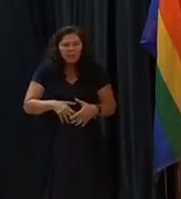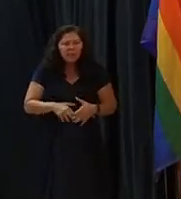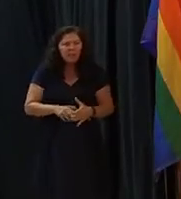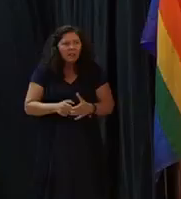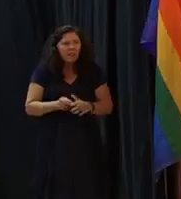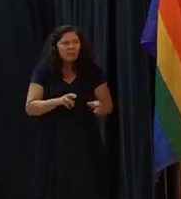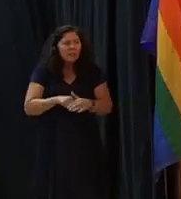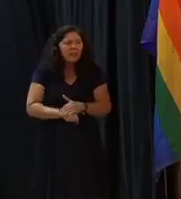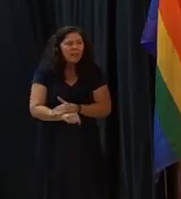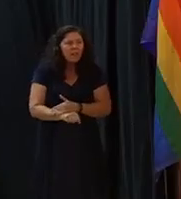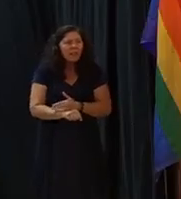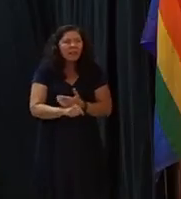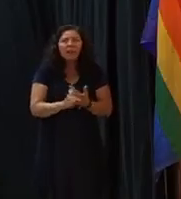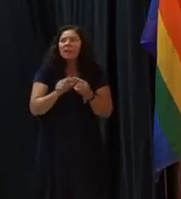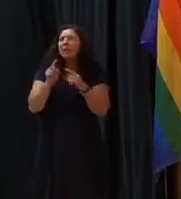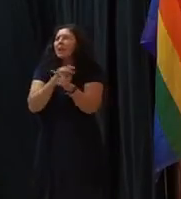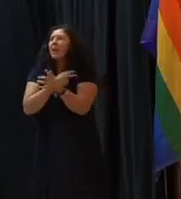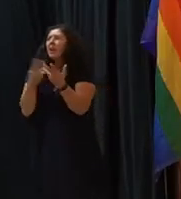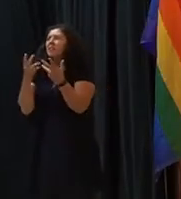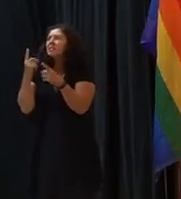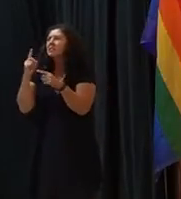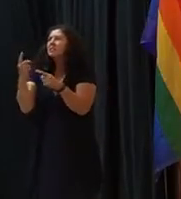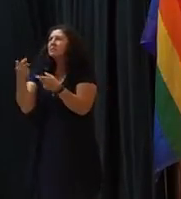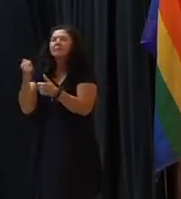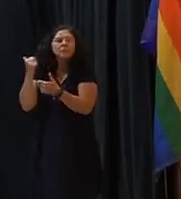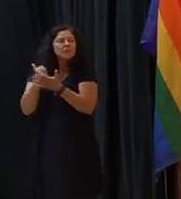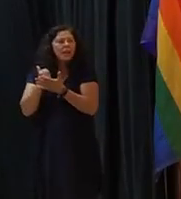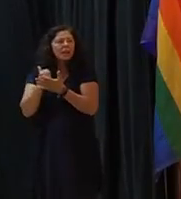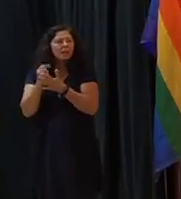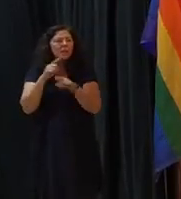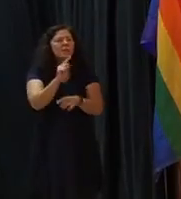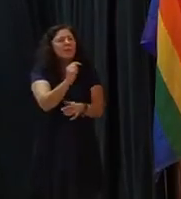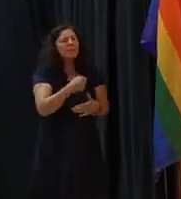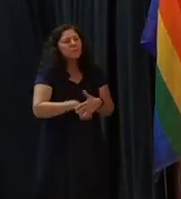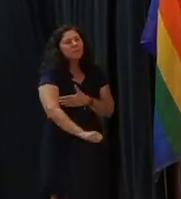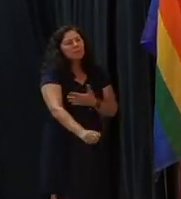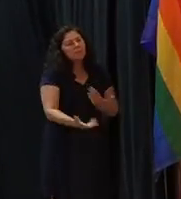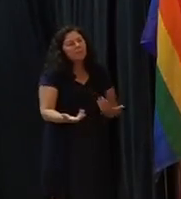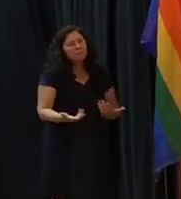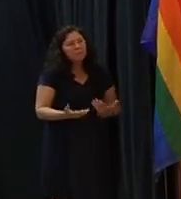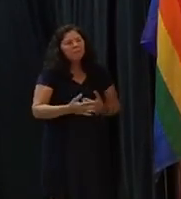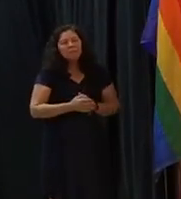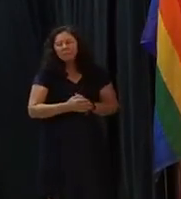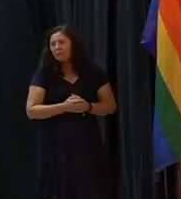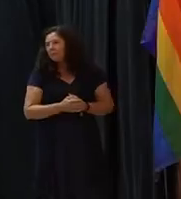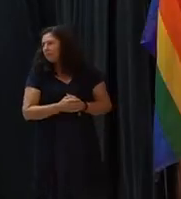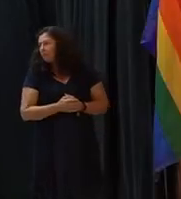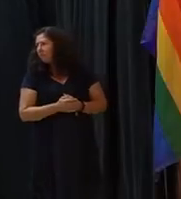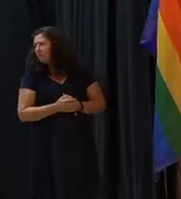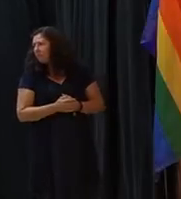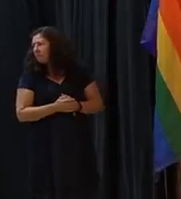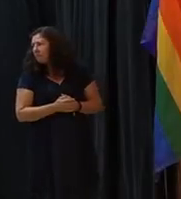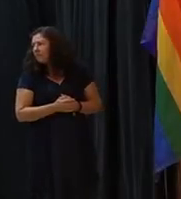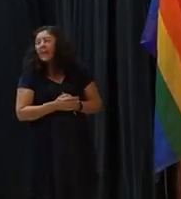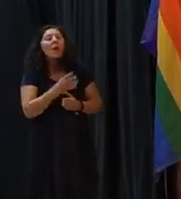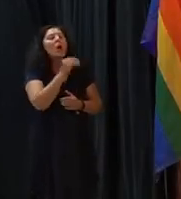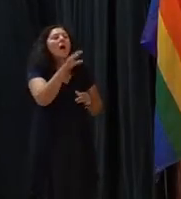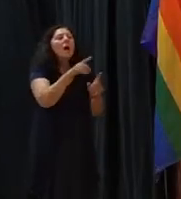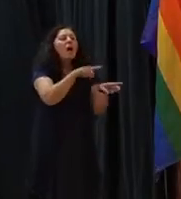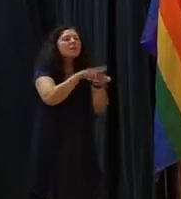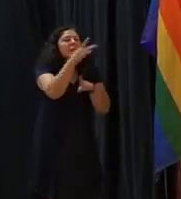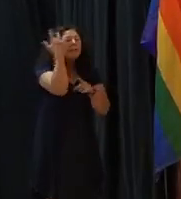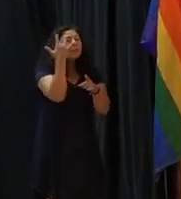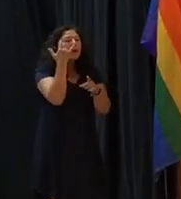a triple for discrimination. The last one, social status. If you're rich, if you're poor, it also